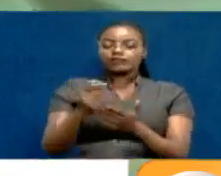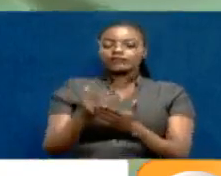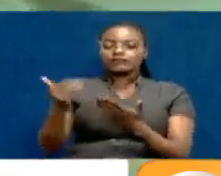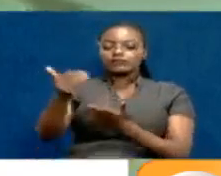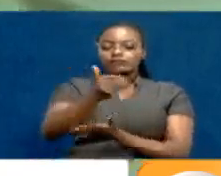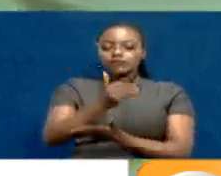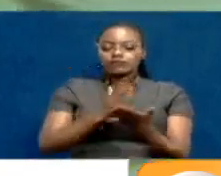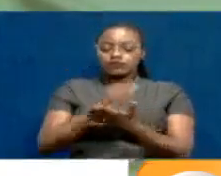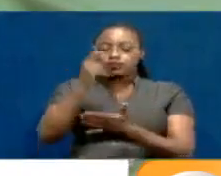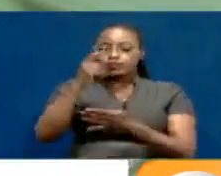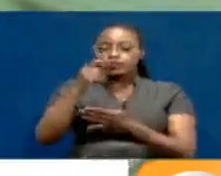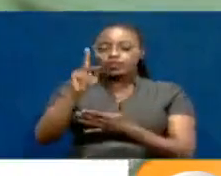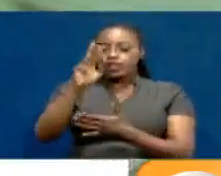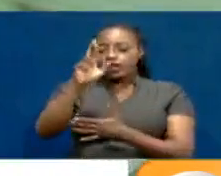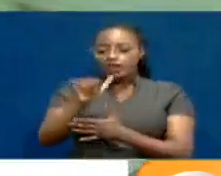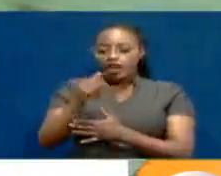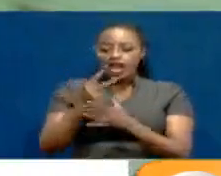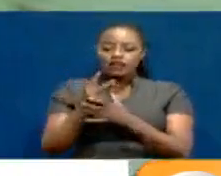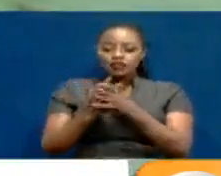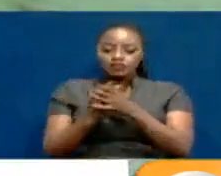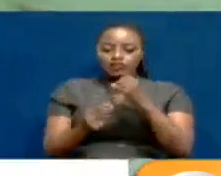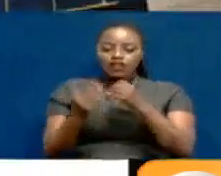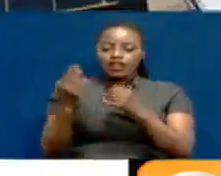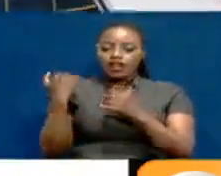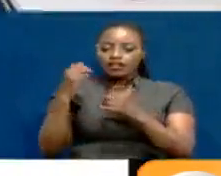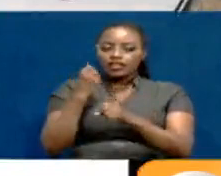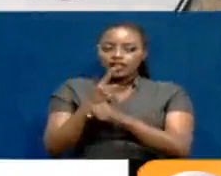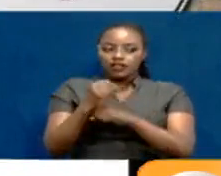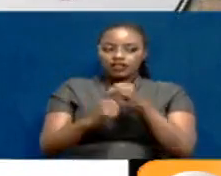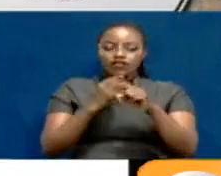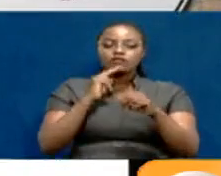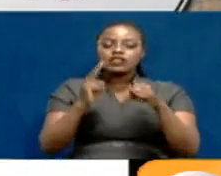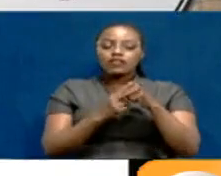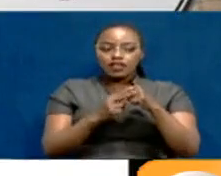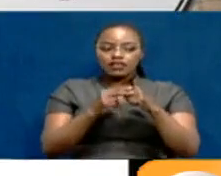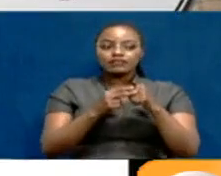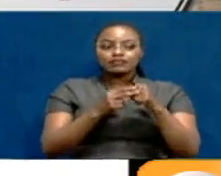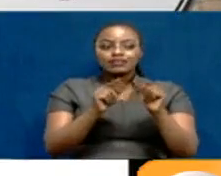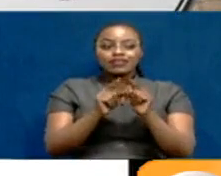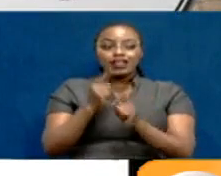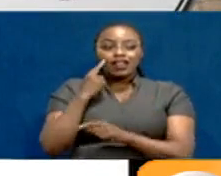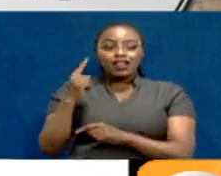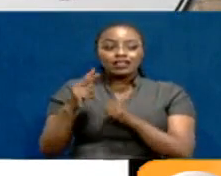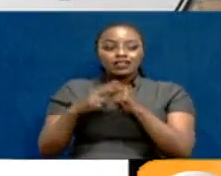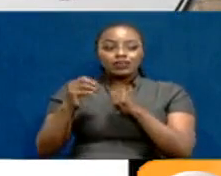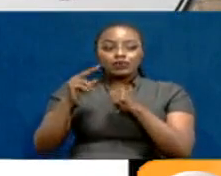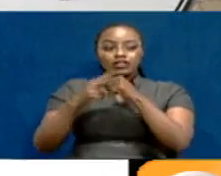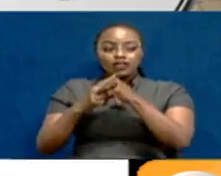collections by the taxman has just about tripled in the last 11 years from 707.36 billion shillings